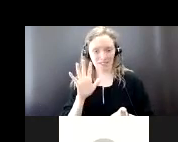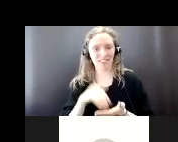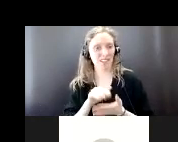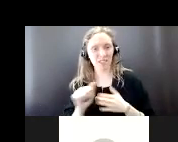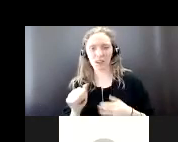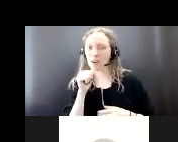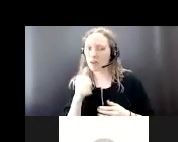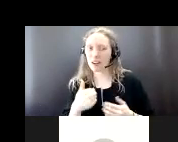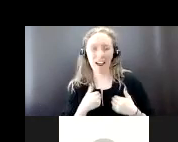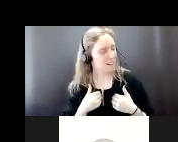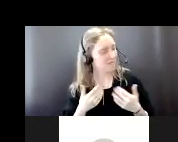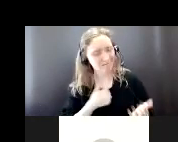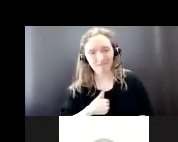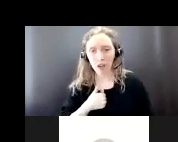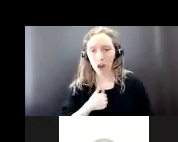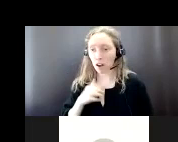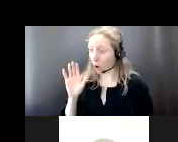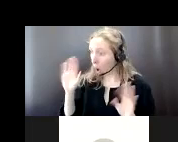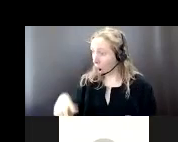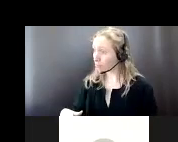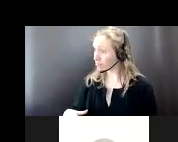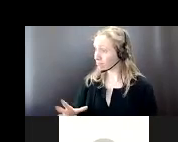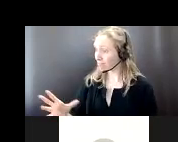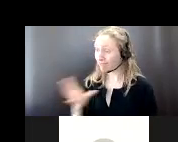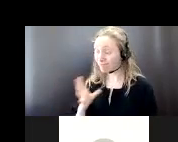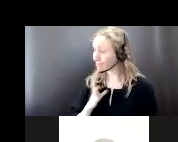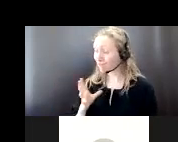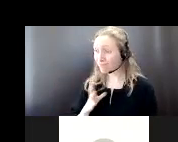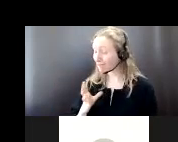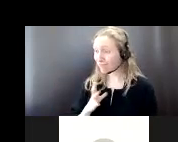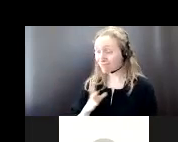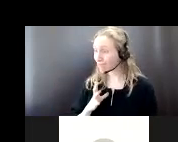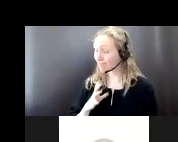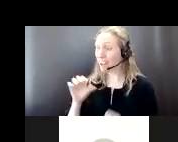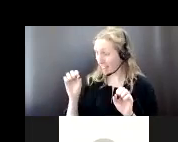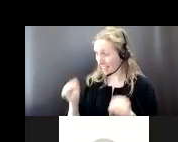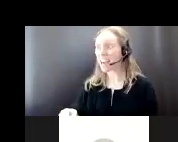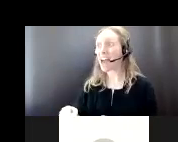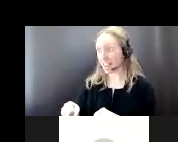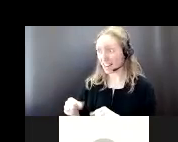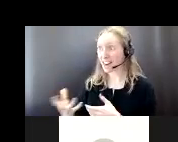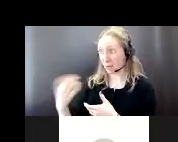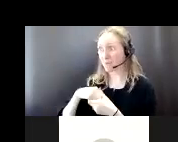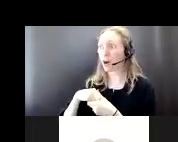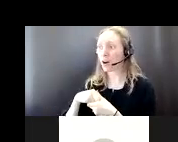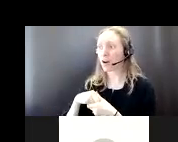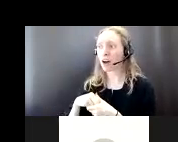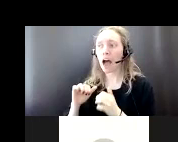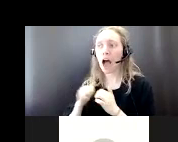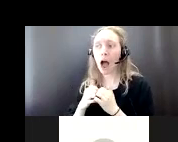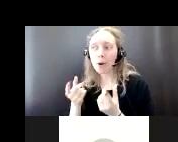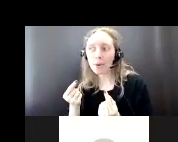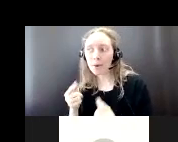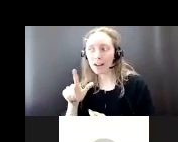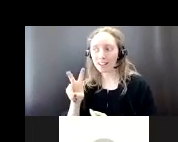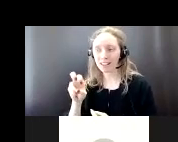them? Don't worry, you can participate. All you need to do is make a leveraged investment, one